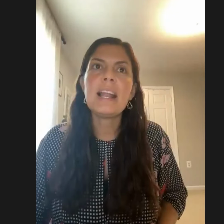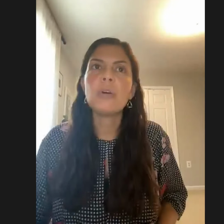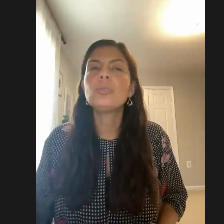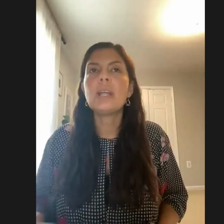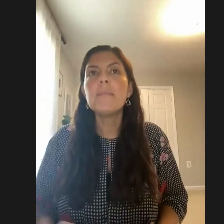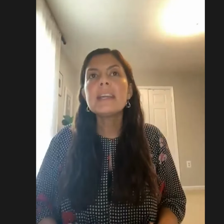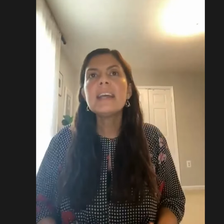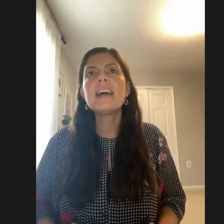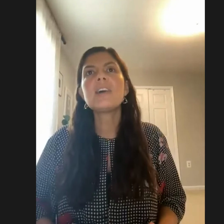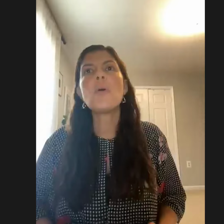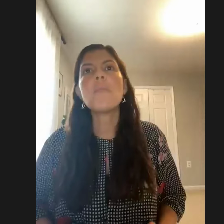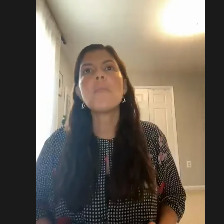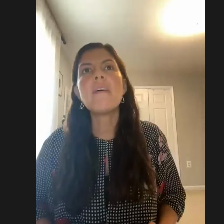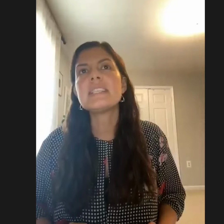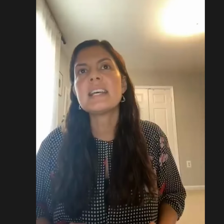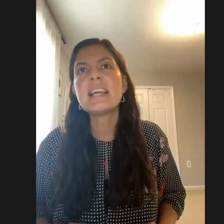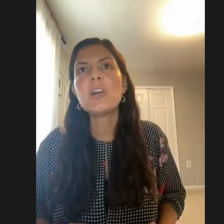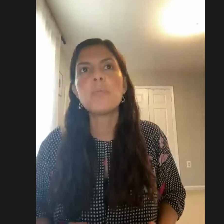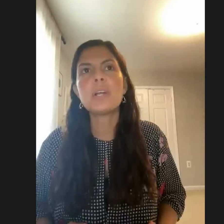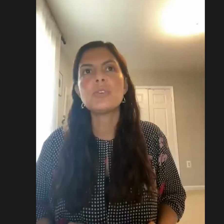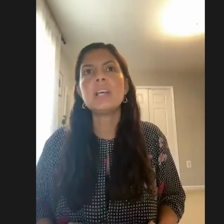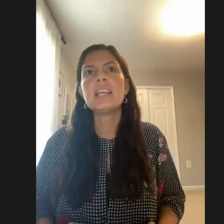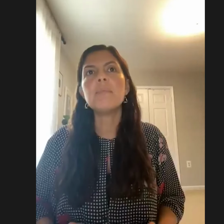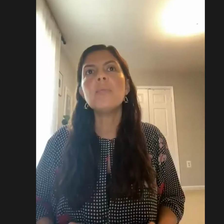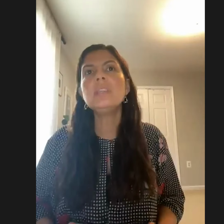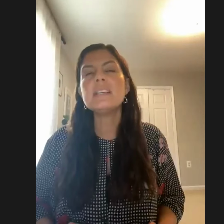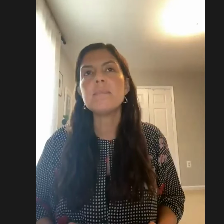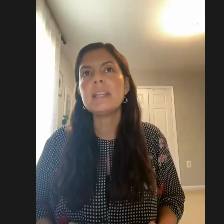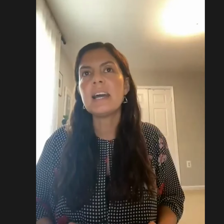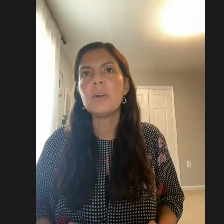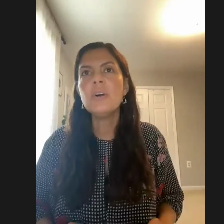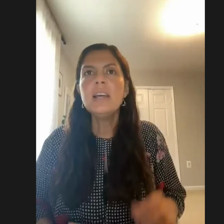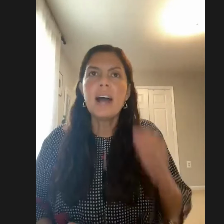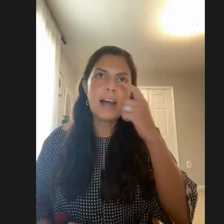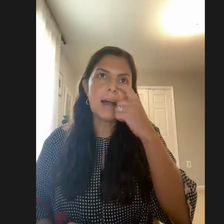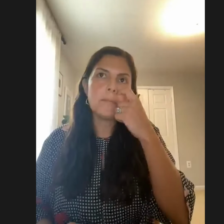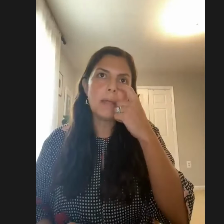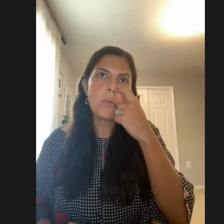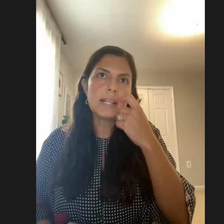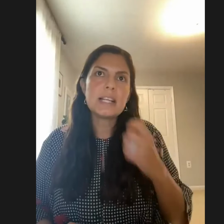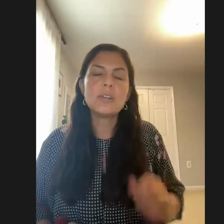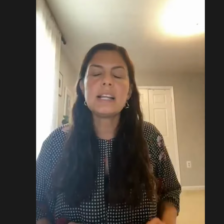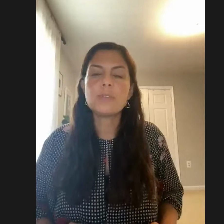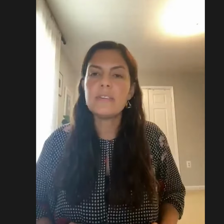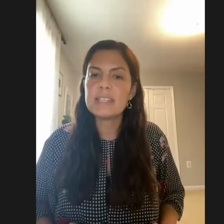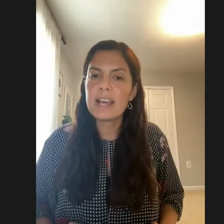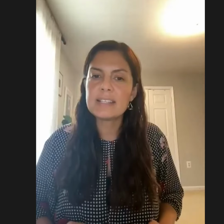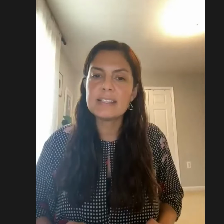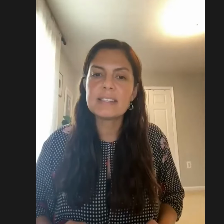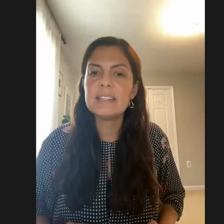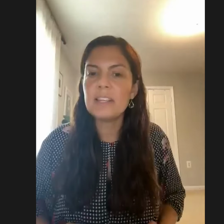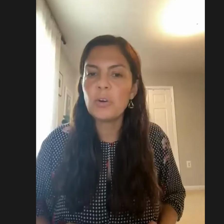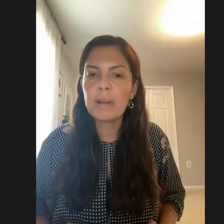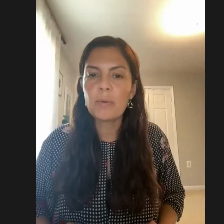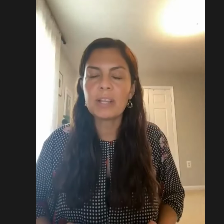very important for Dr. Birna. How are you